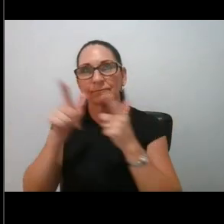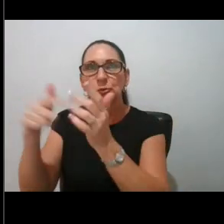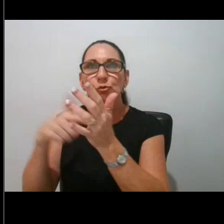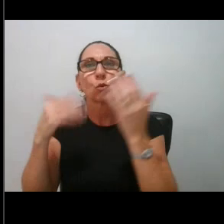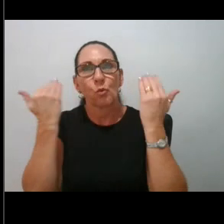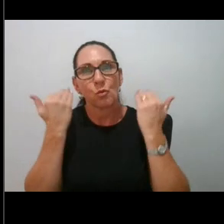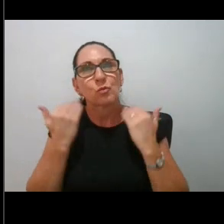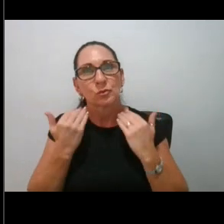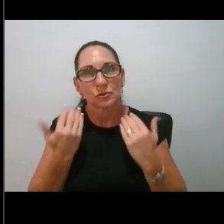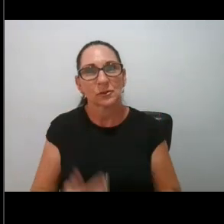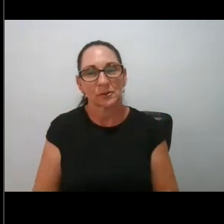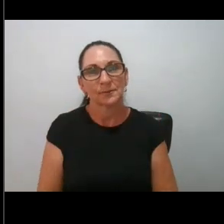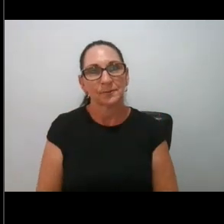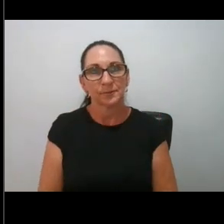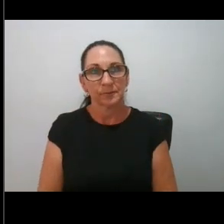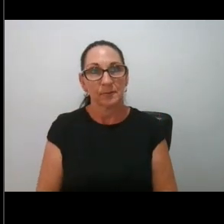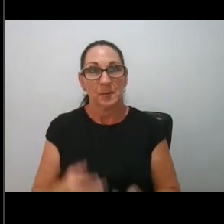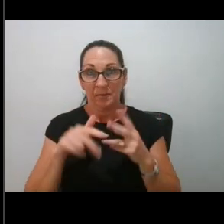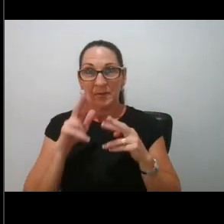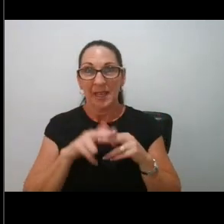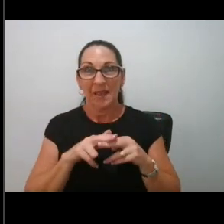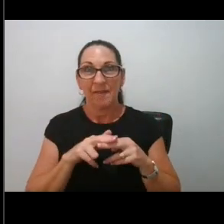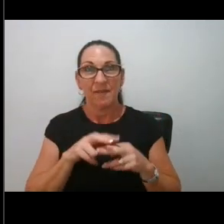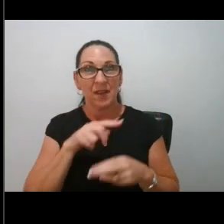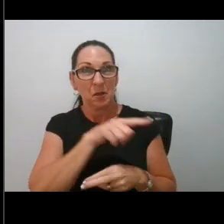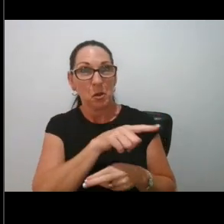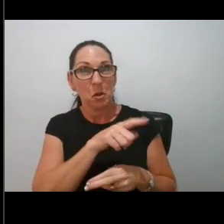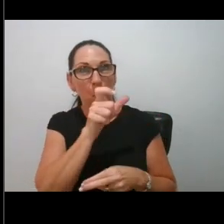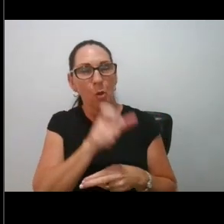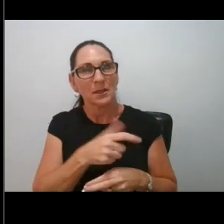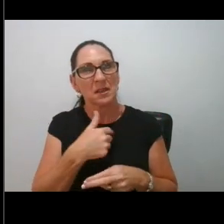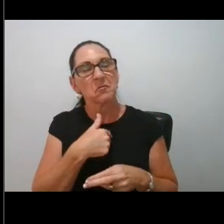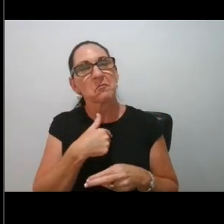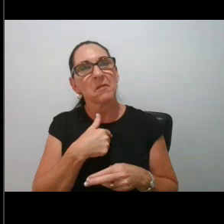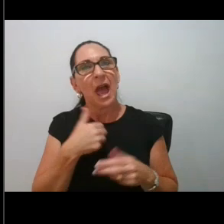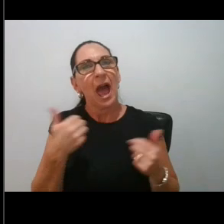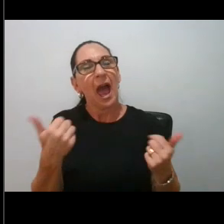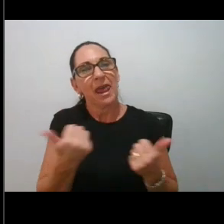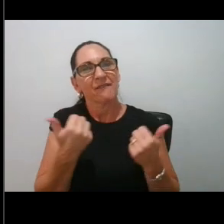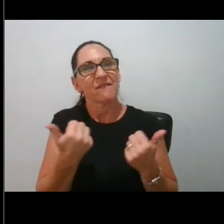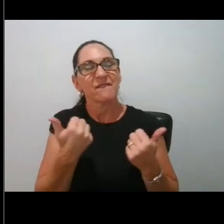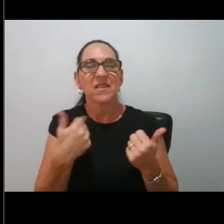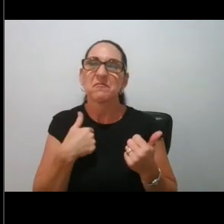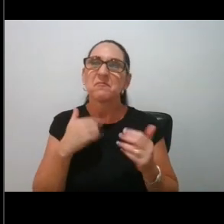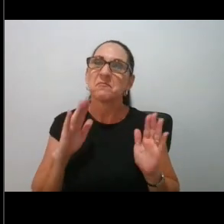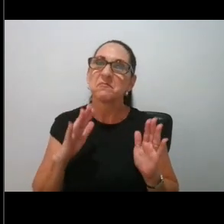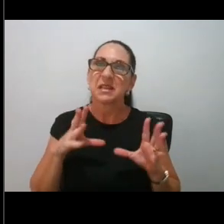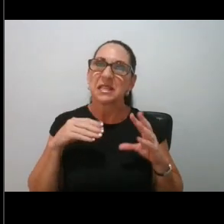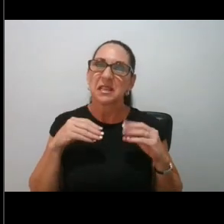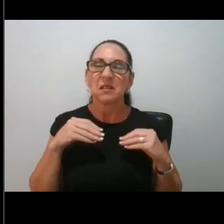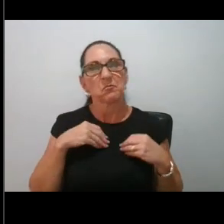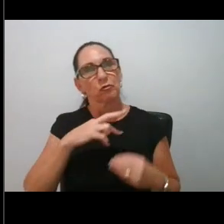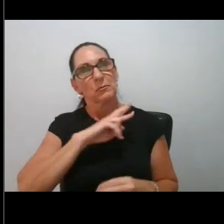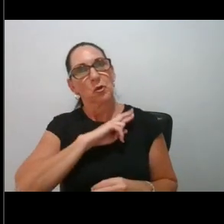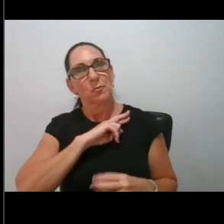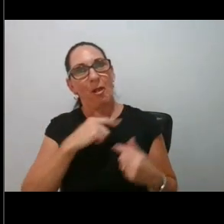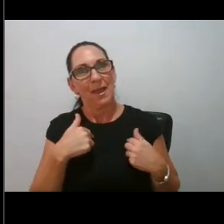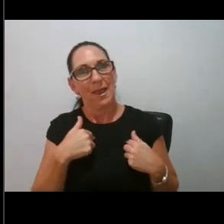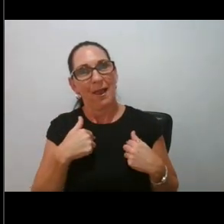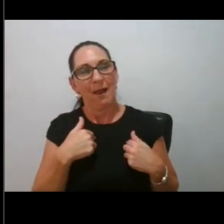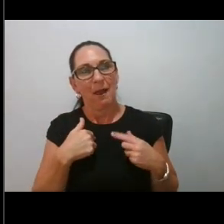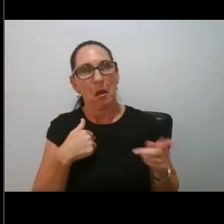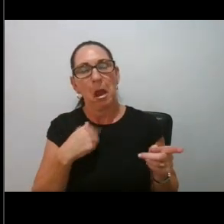Whether or not the person is being sufficiently accountable, again, there's a spectrum of accountability. So it's really about what the person harmed needs. But we know